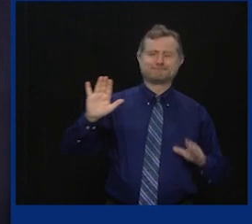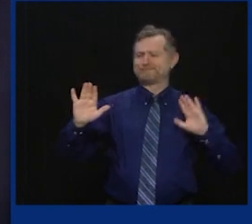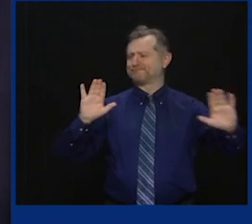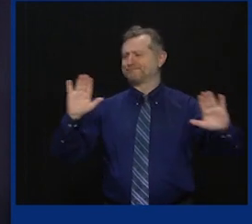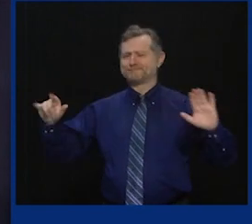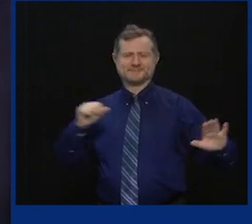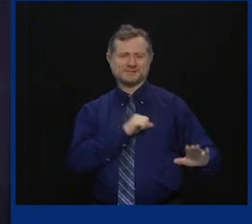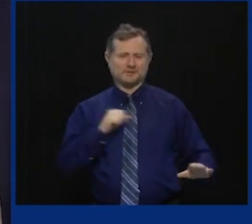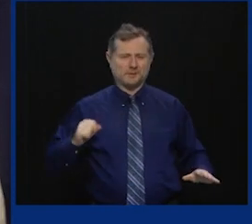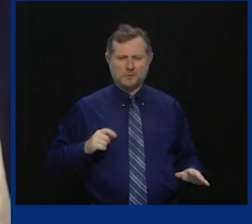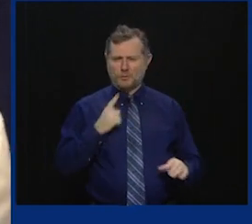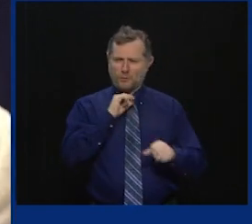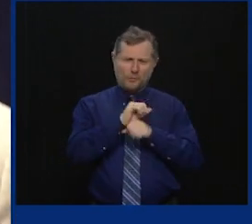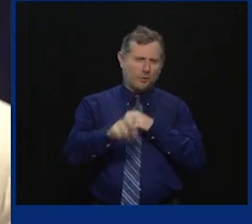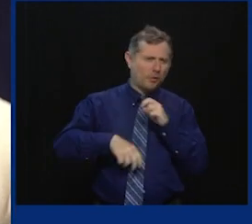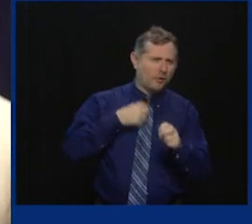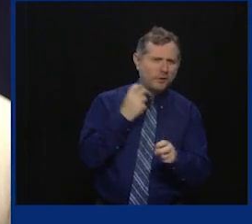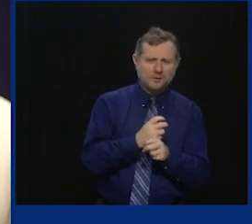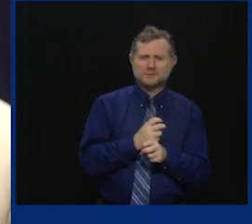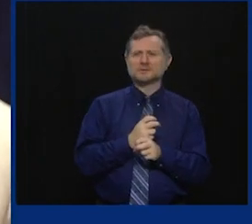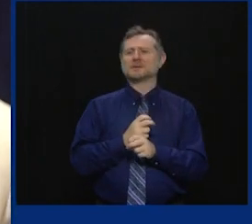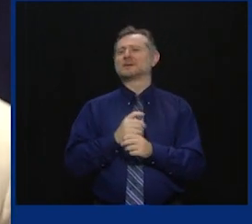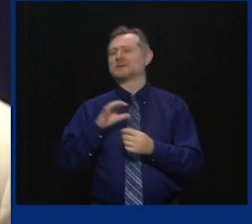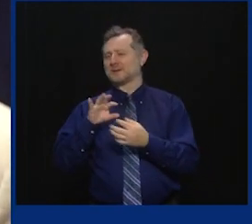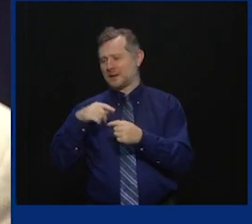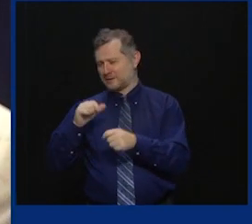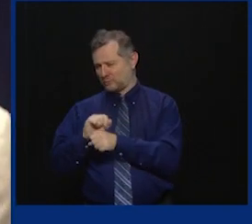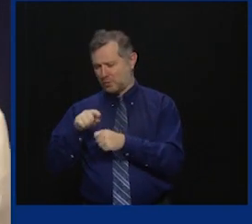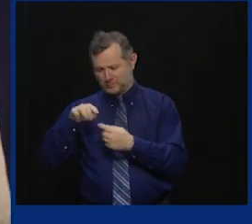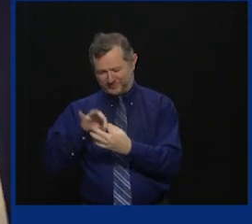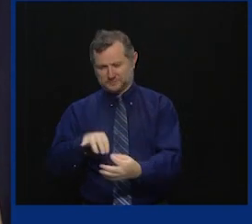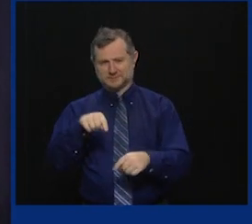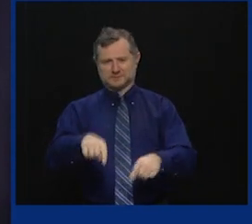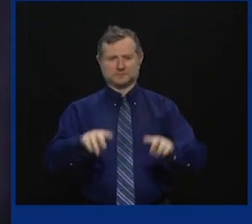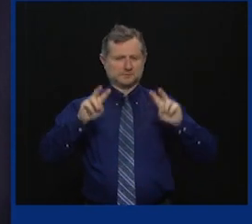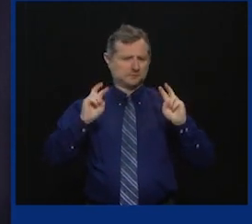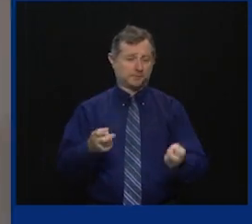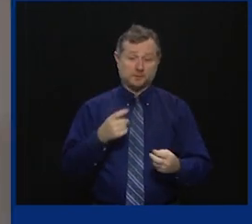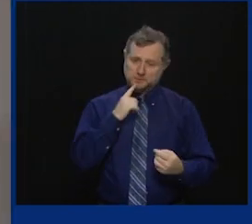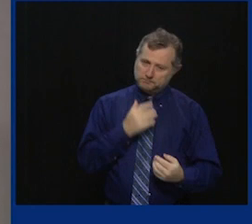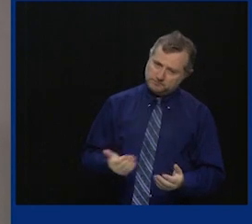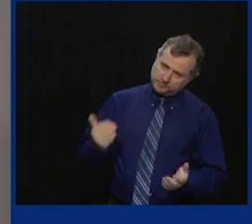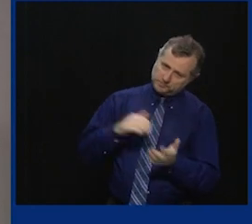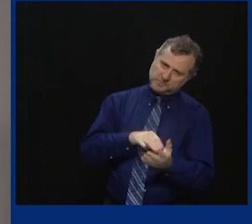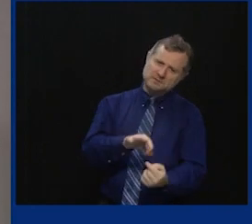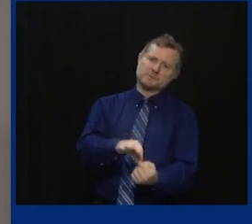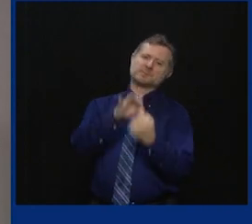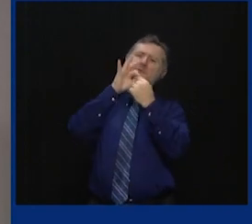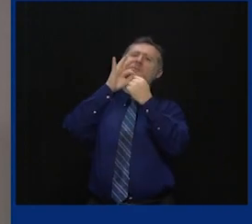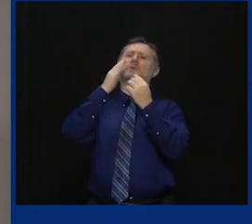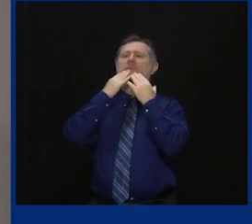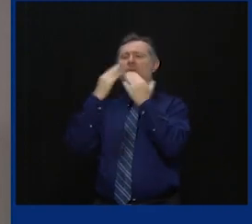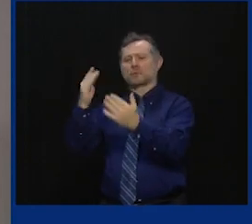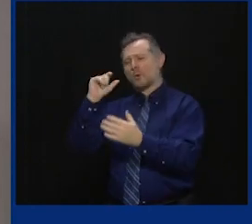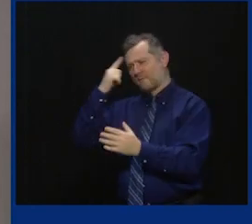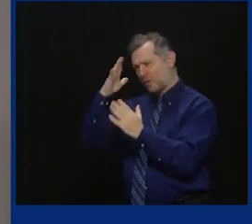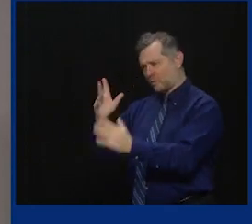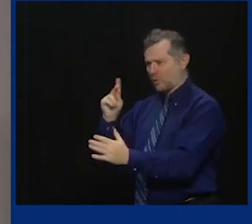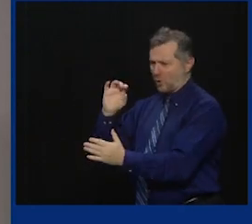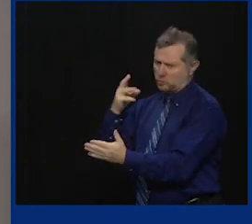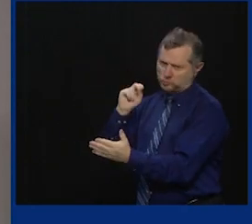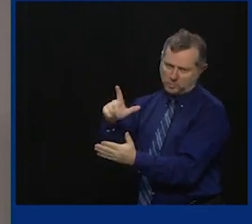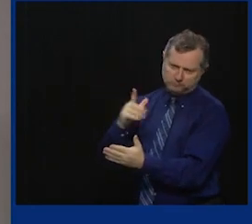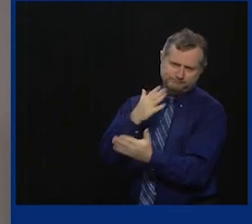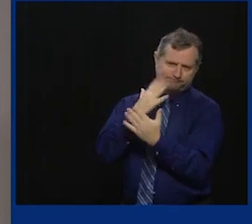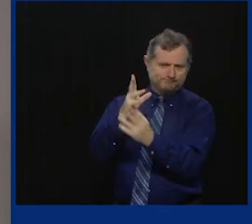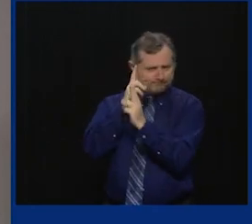this issue. And I want to reserve a special thanks to Governor Hochul. It's been a real honor to work together on this bill, and I'm